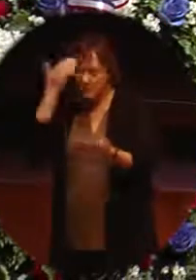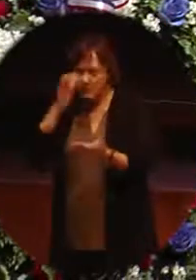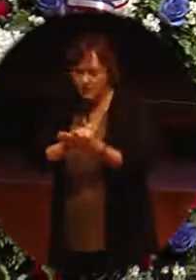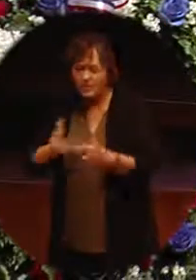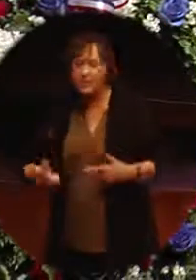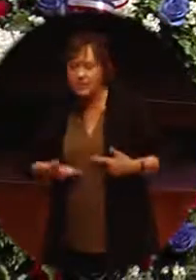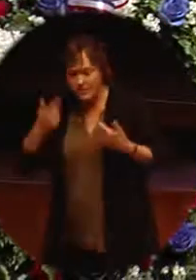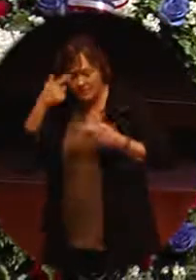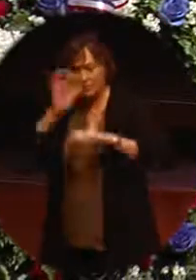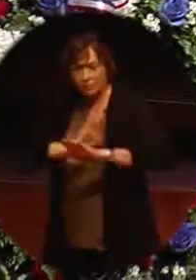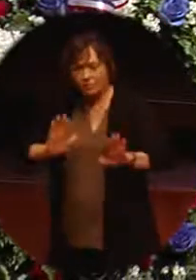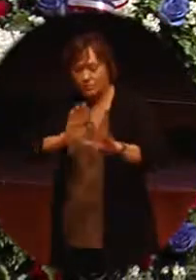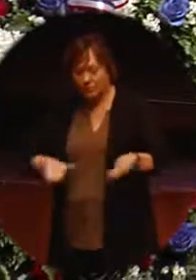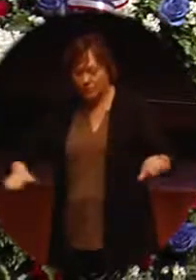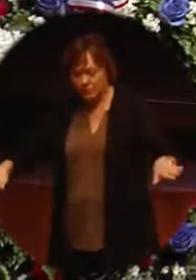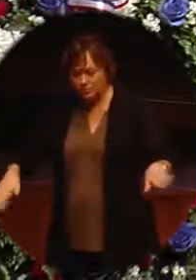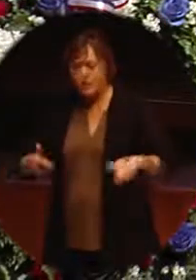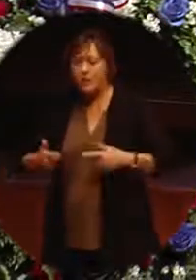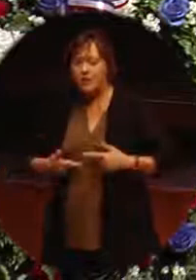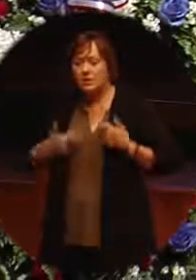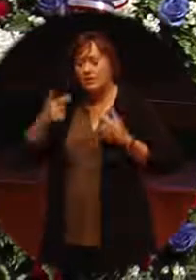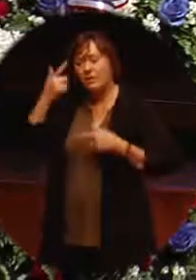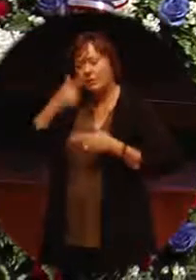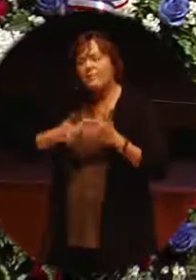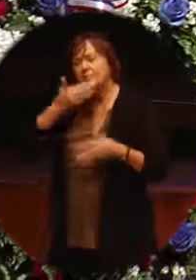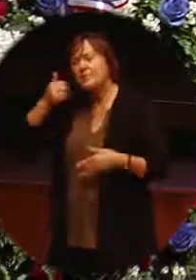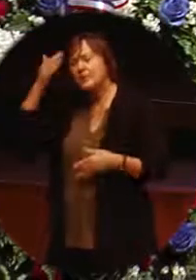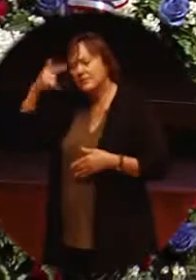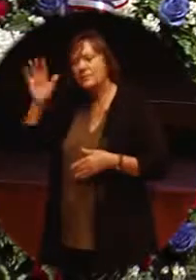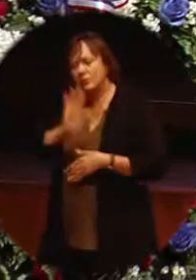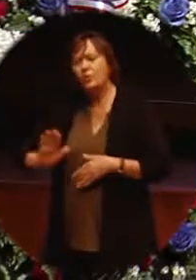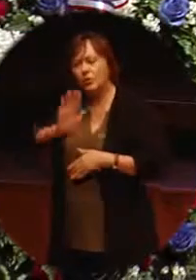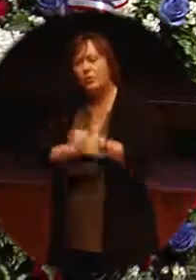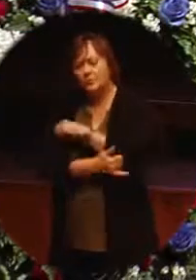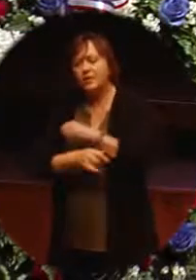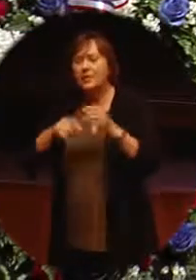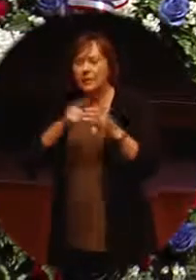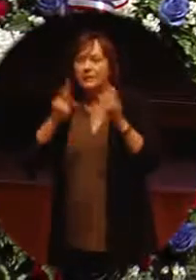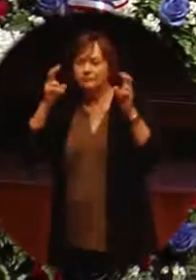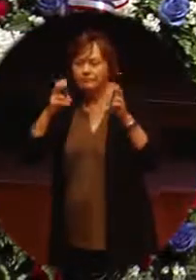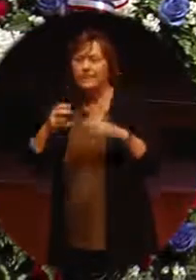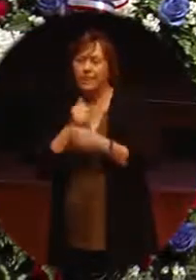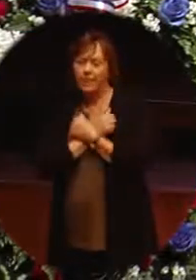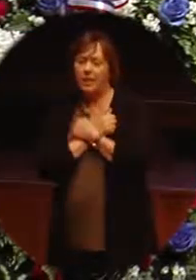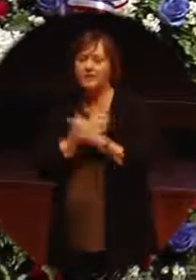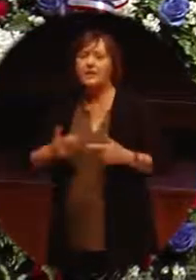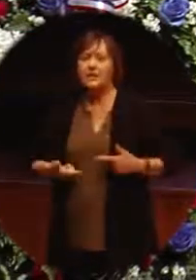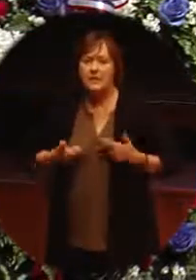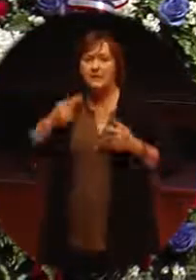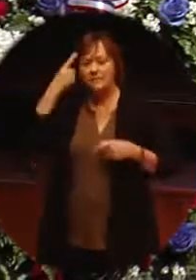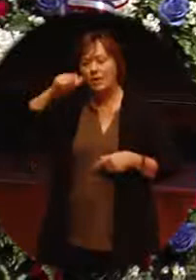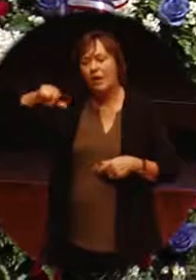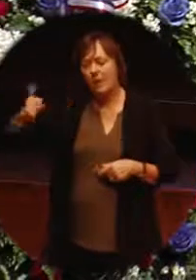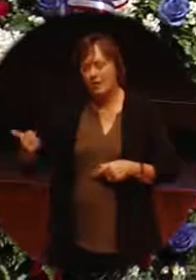spouse, living for your children, living for what's best for your country. That's what love is, living